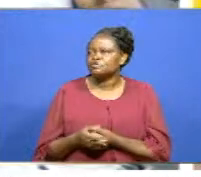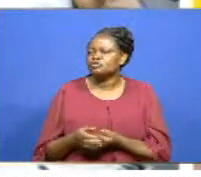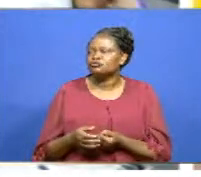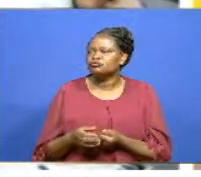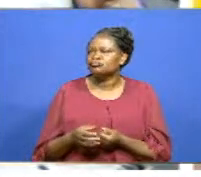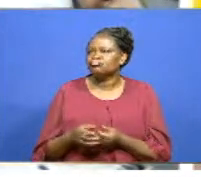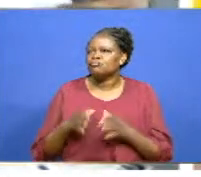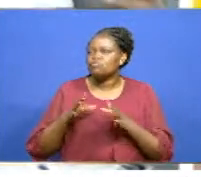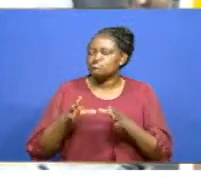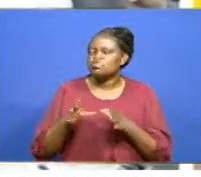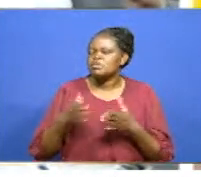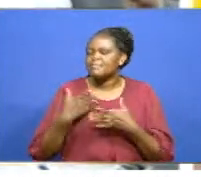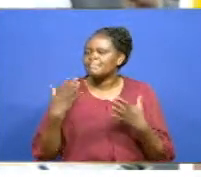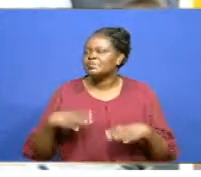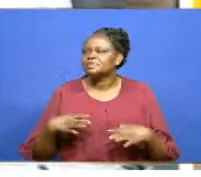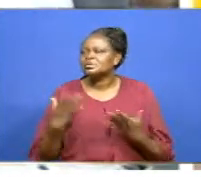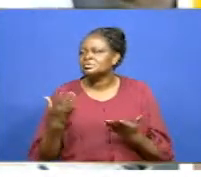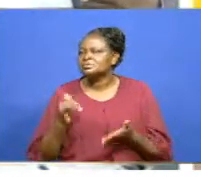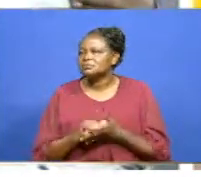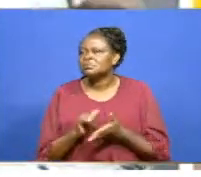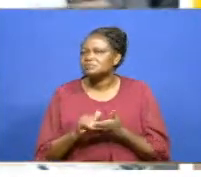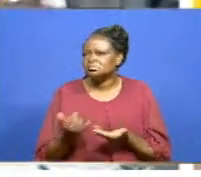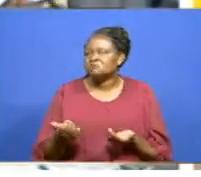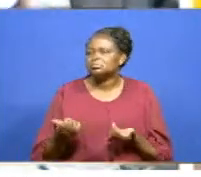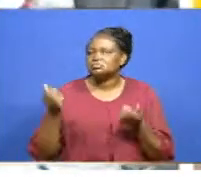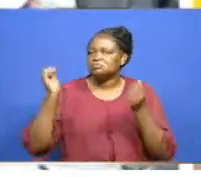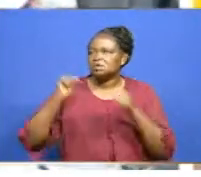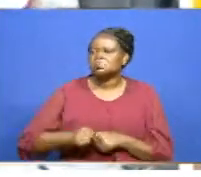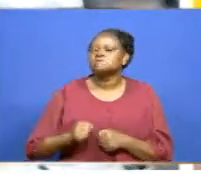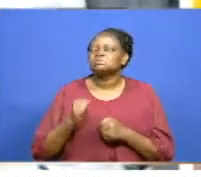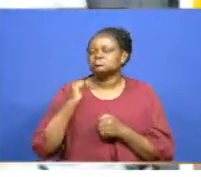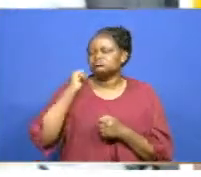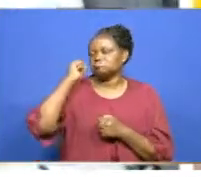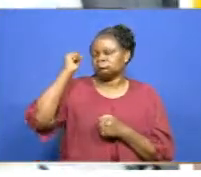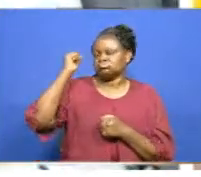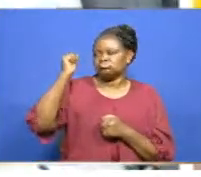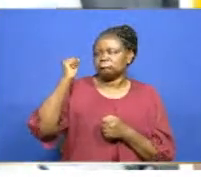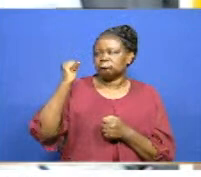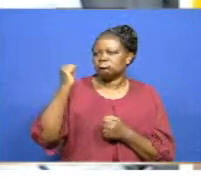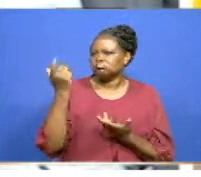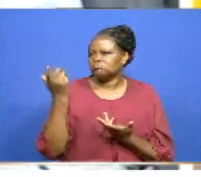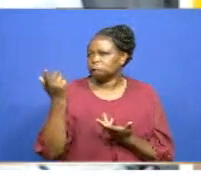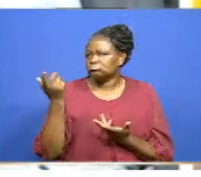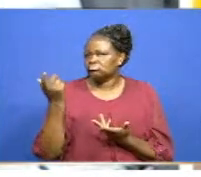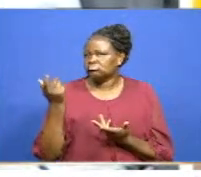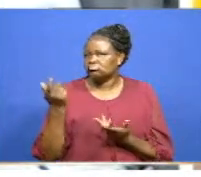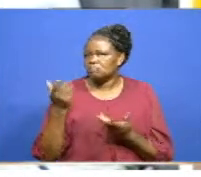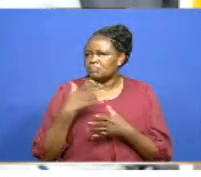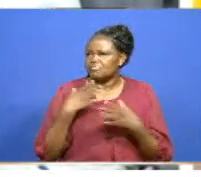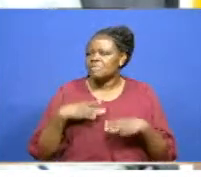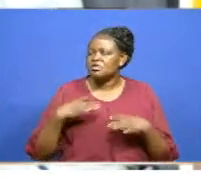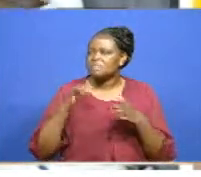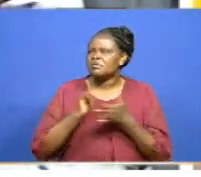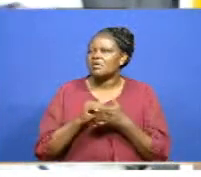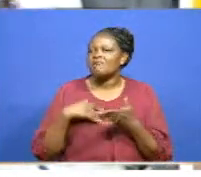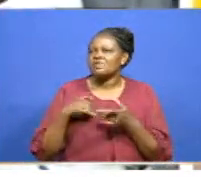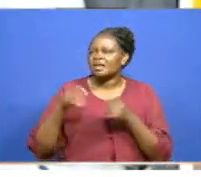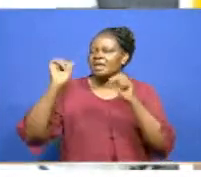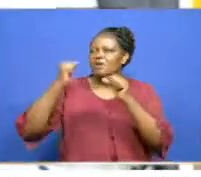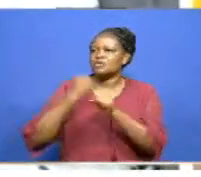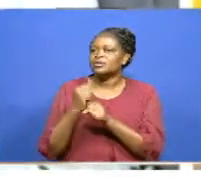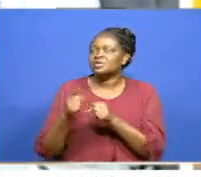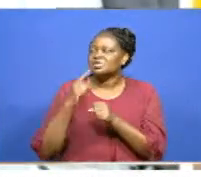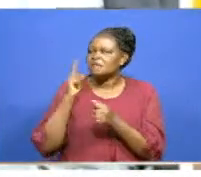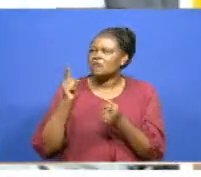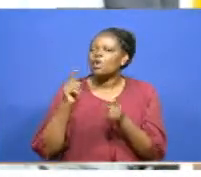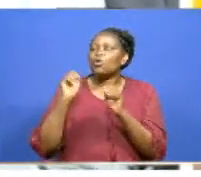Whoever has a machinery, it's a politics of content production. So whoever has that machinery can do that. So they also play that and